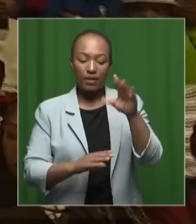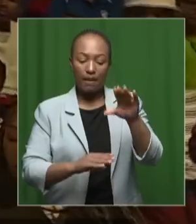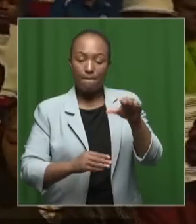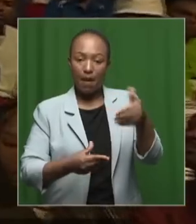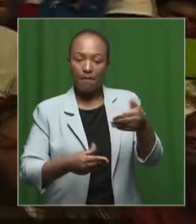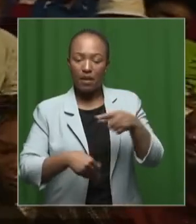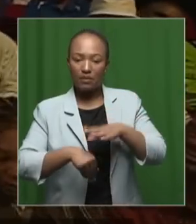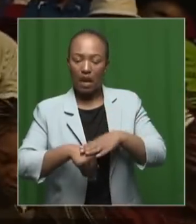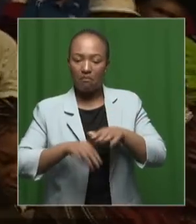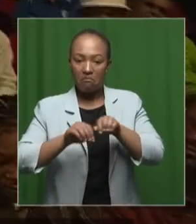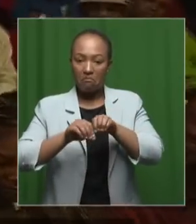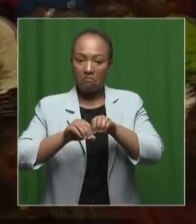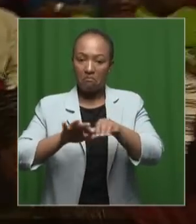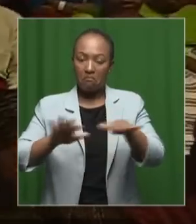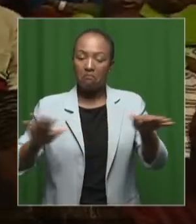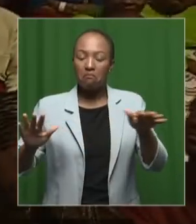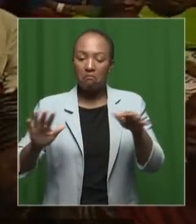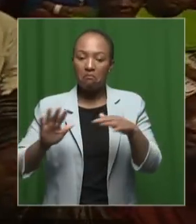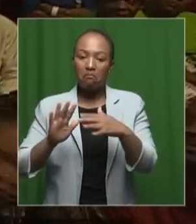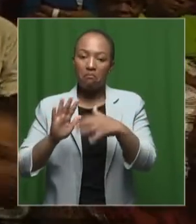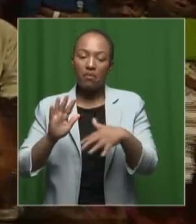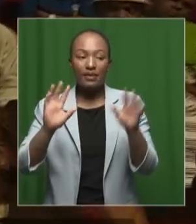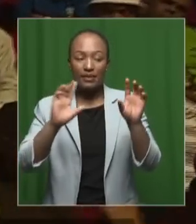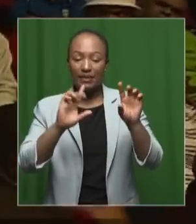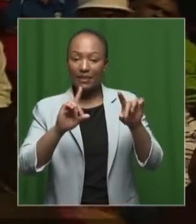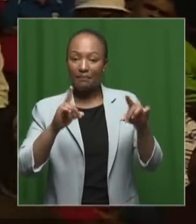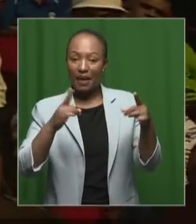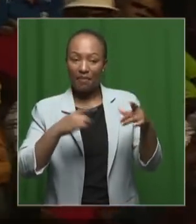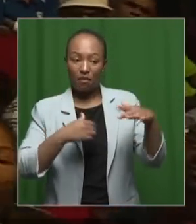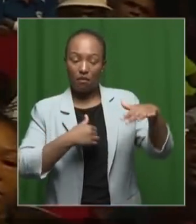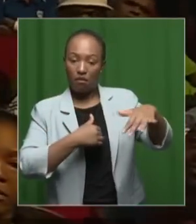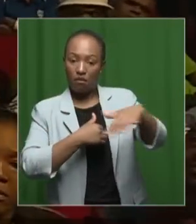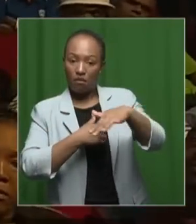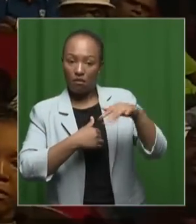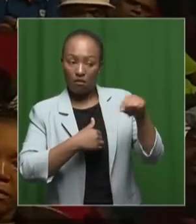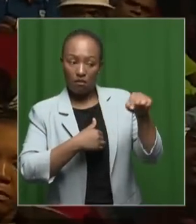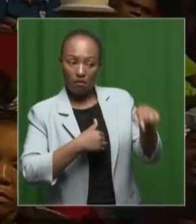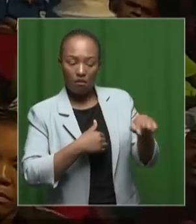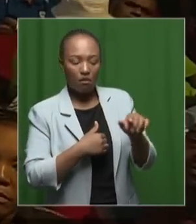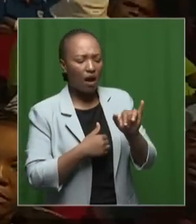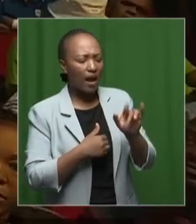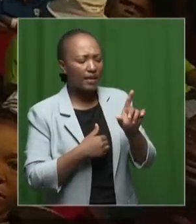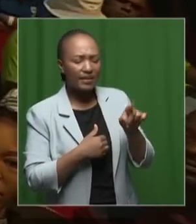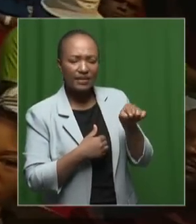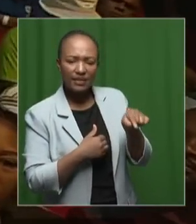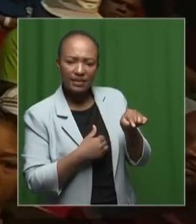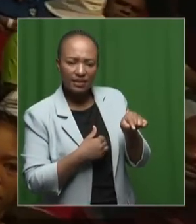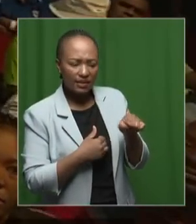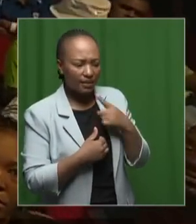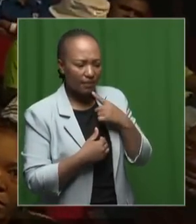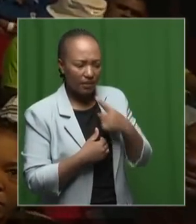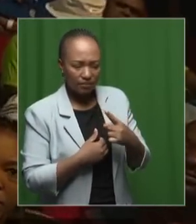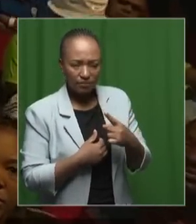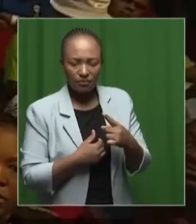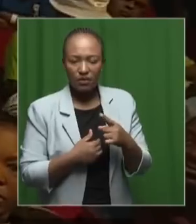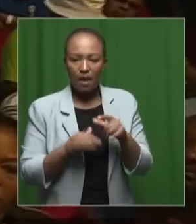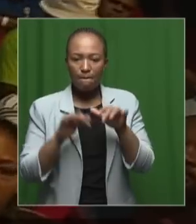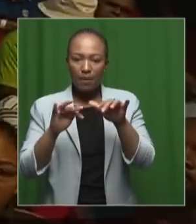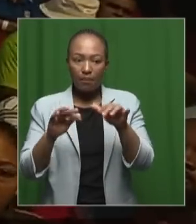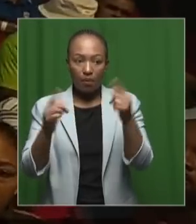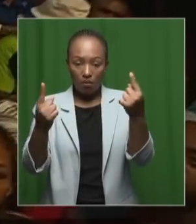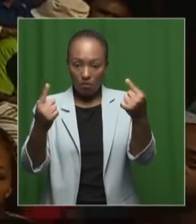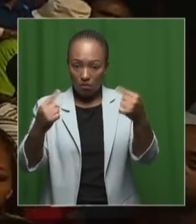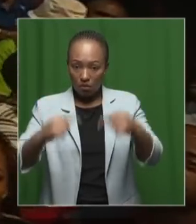released is that the Department of Home Affairs says they have no idea how many illegal immigrants are here in